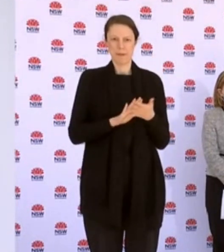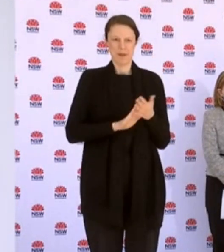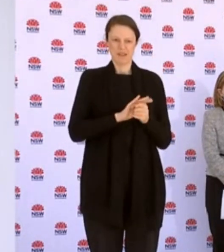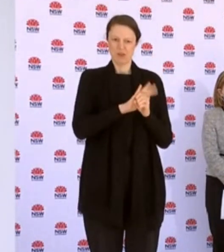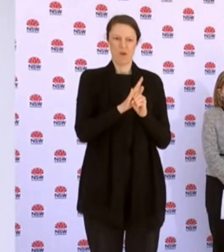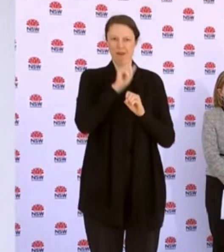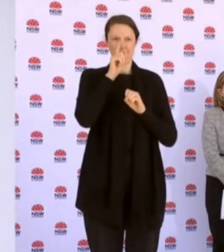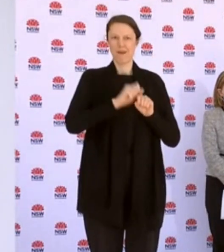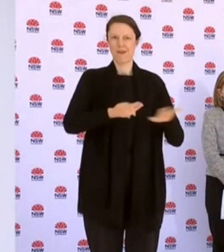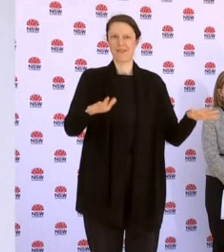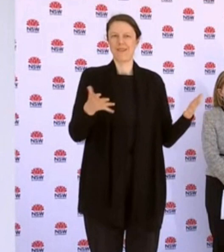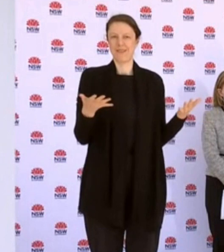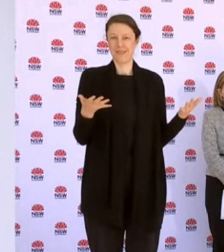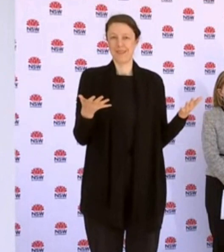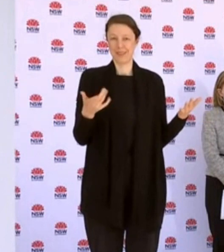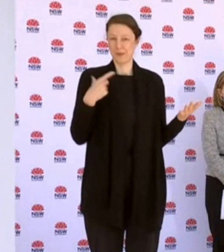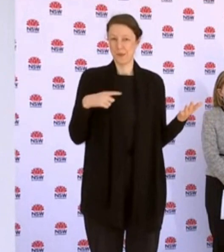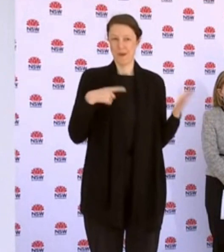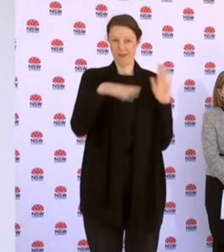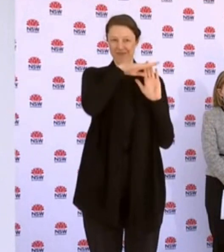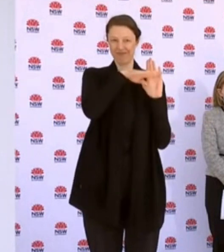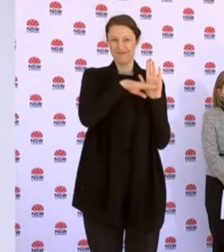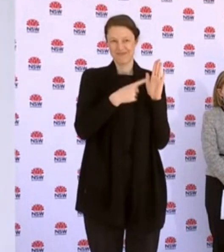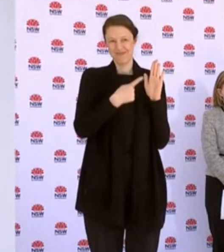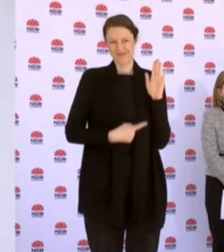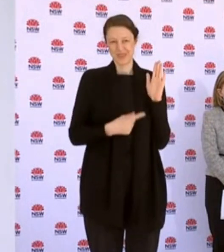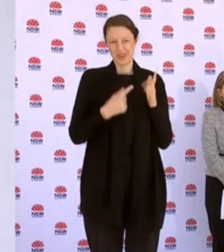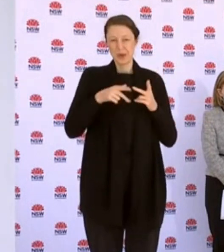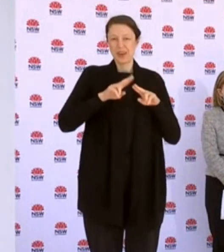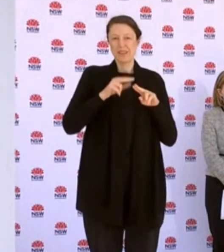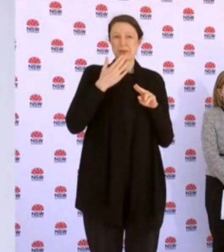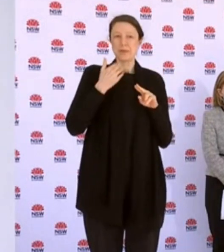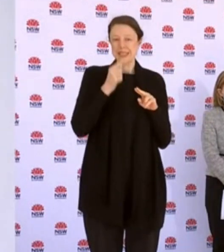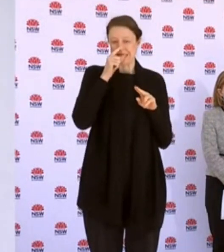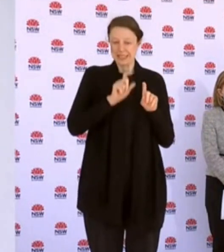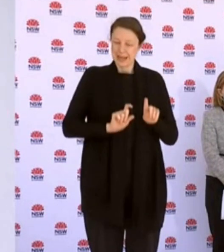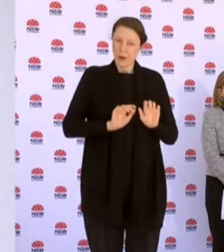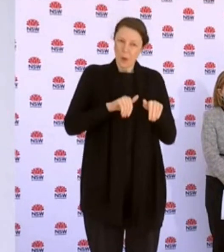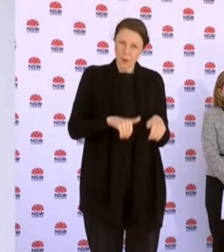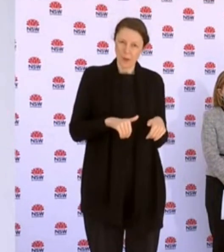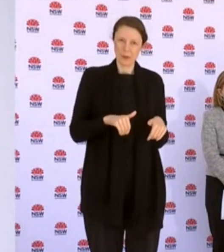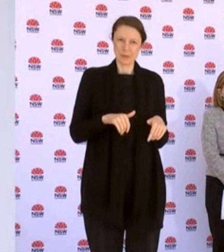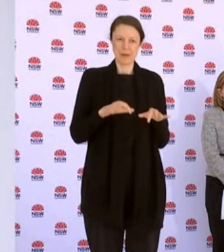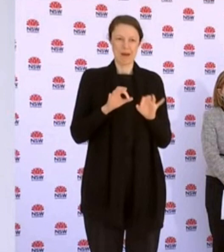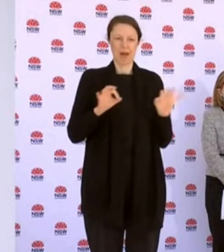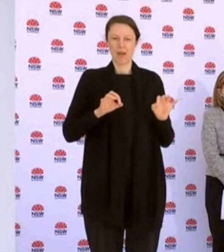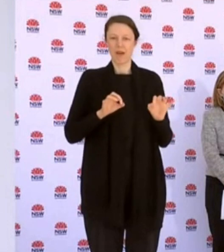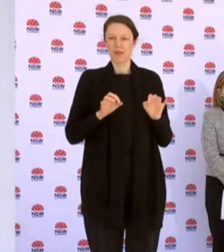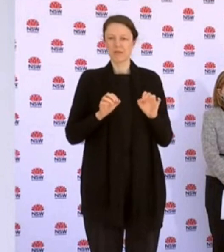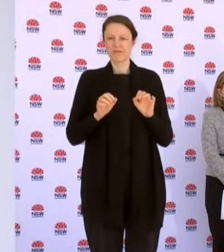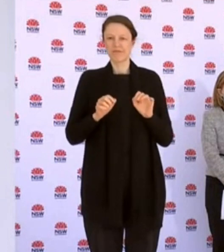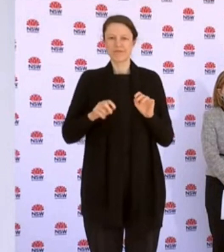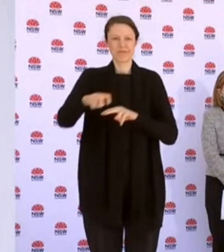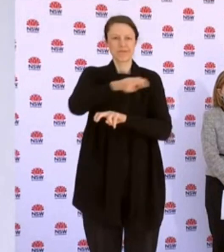circumstances. So I stress that if we can stay in our homes and not move around, the virus